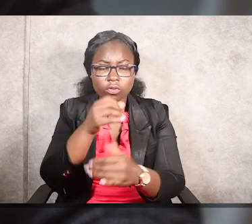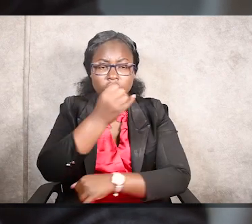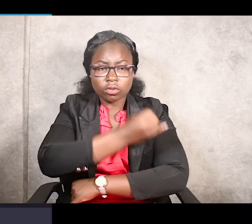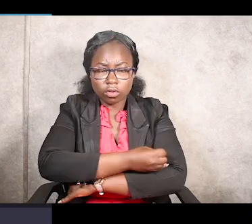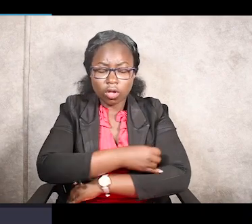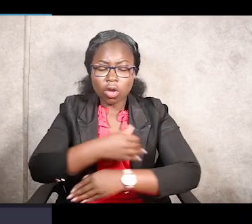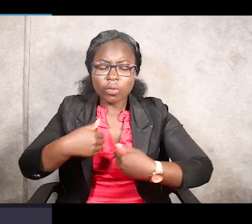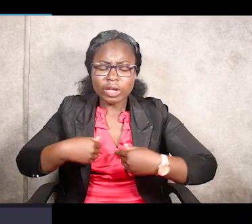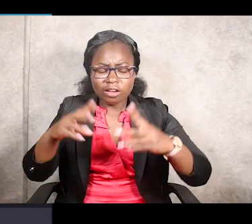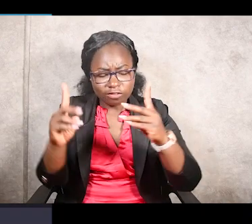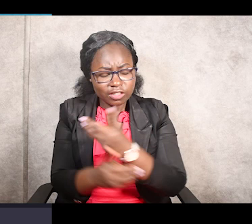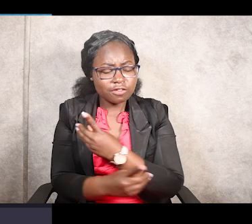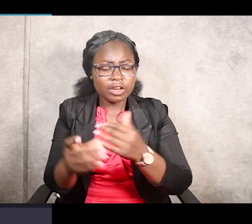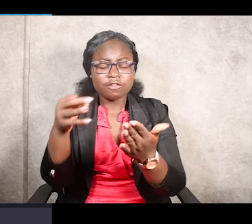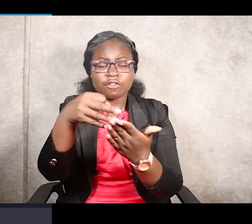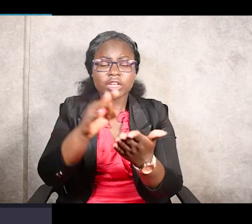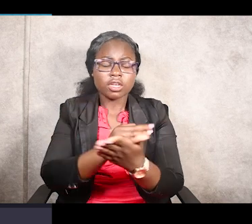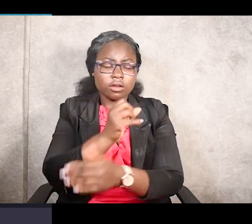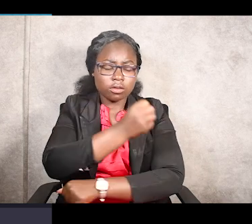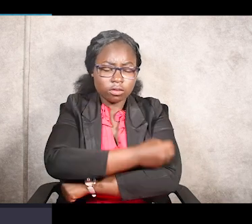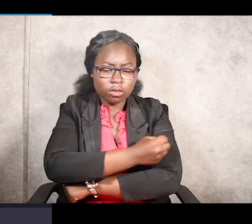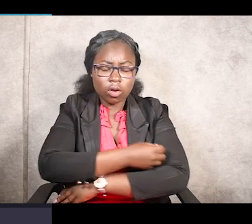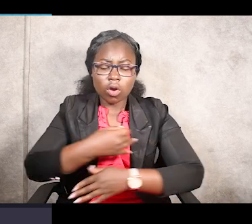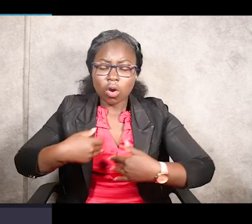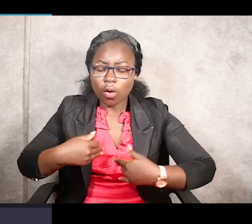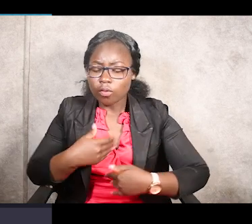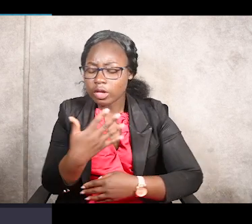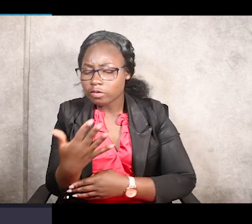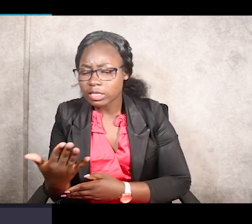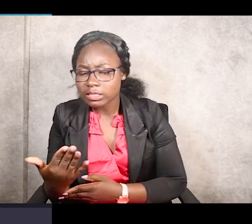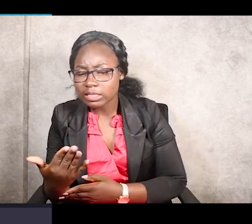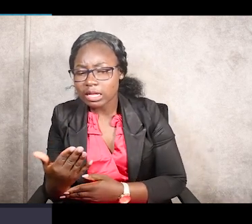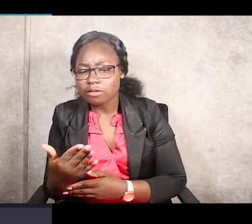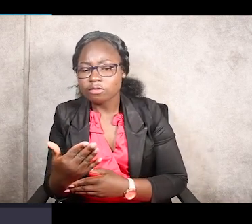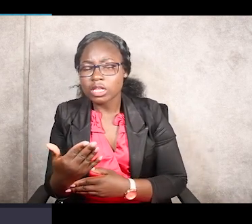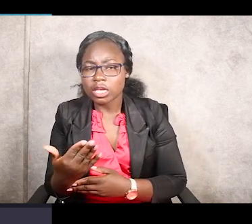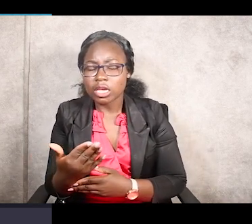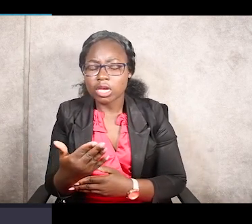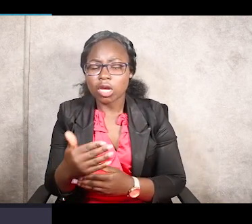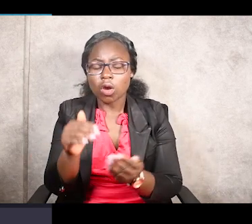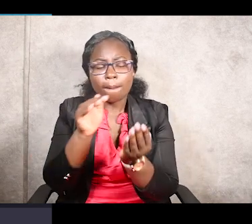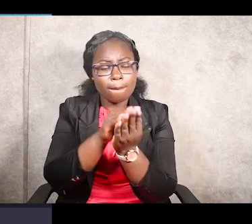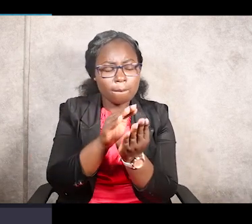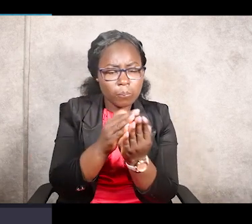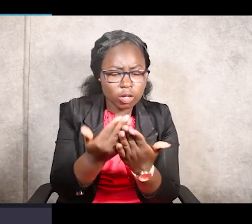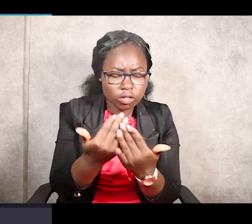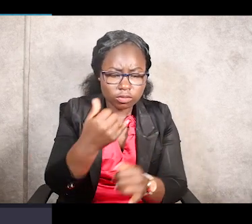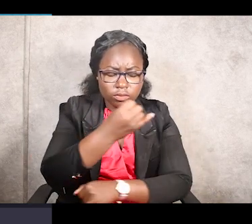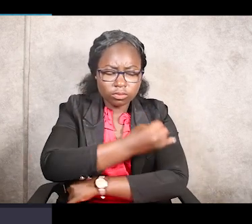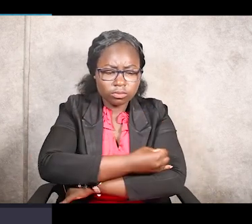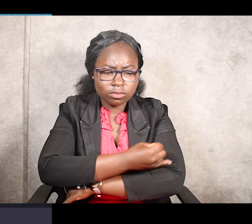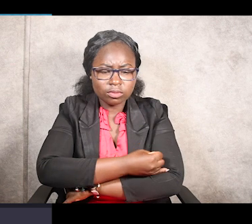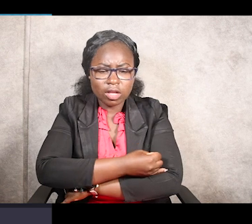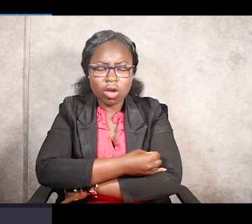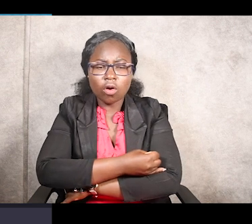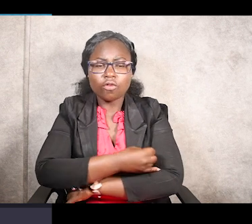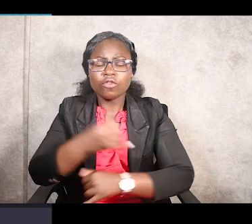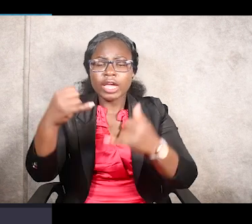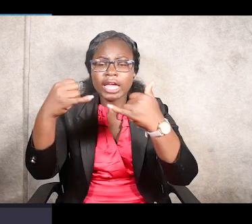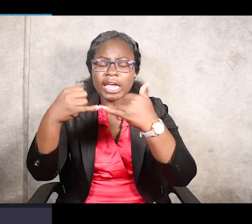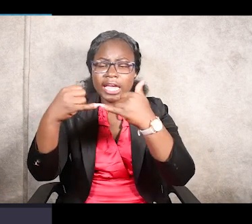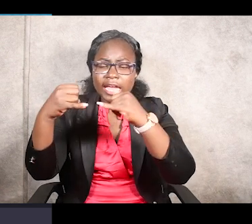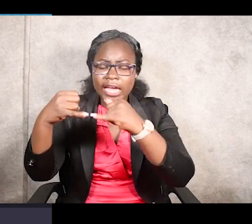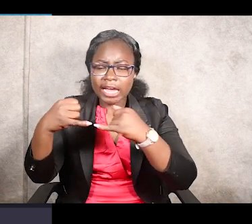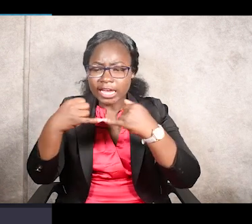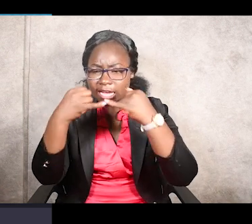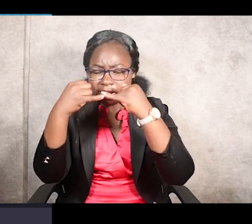different financial institutions. We have things like commercial banks. We have institutions like insurance companies. We also